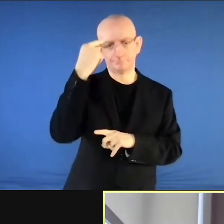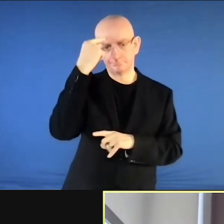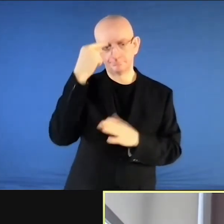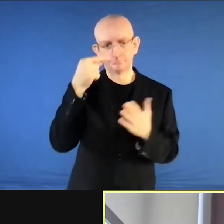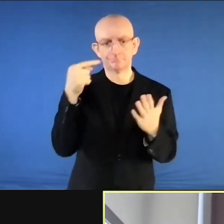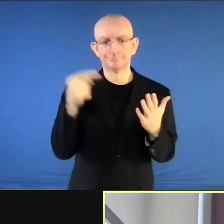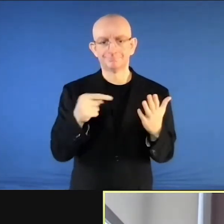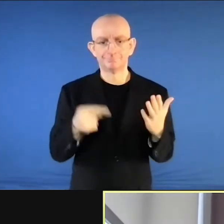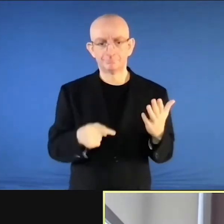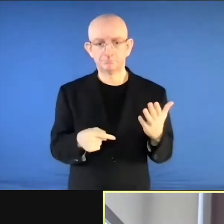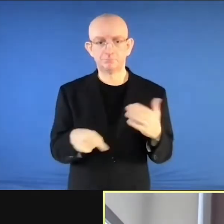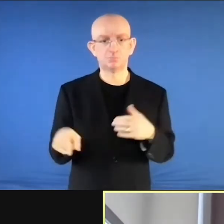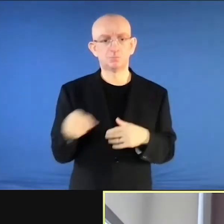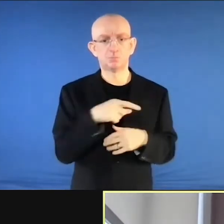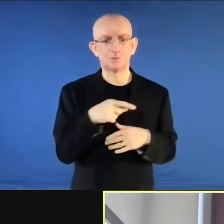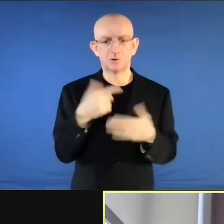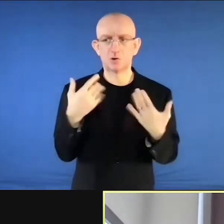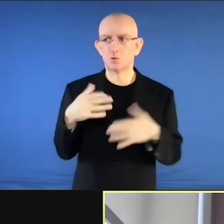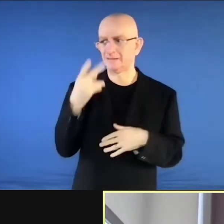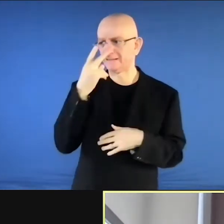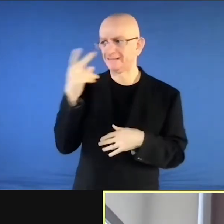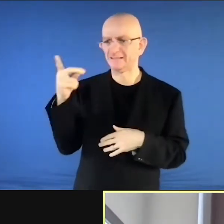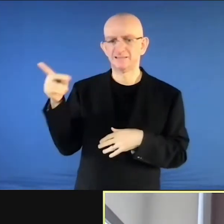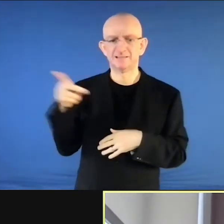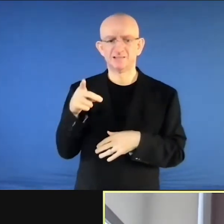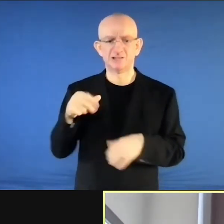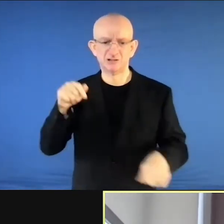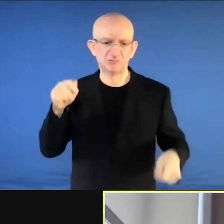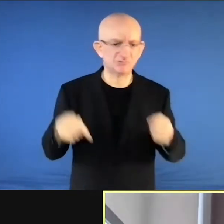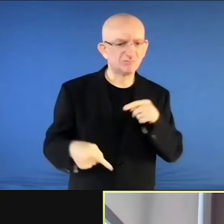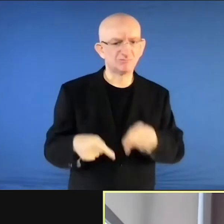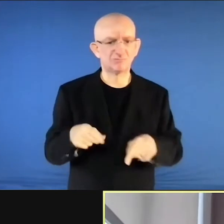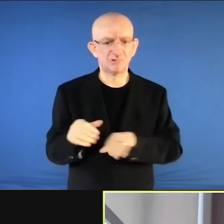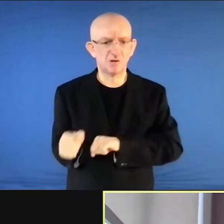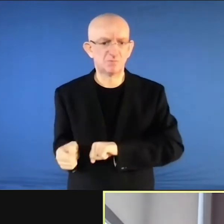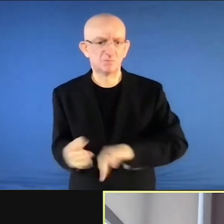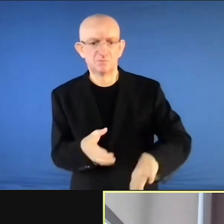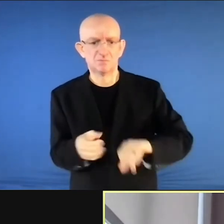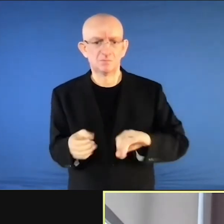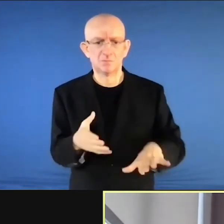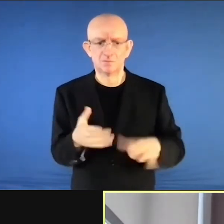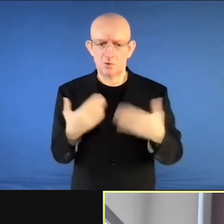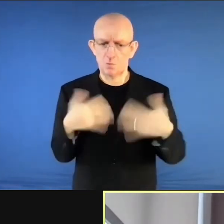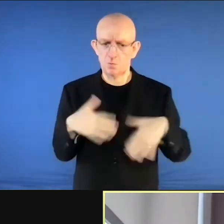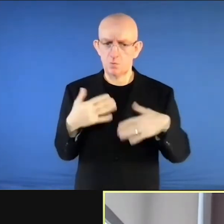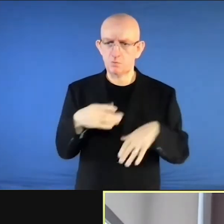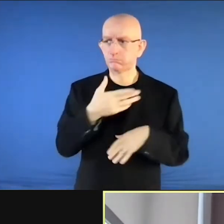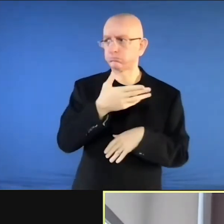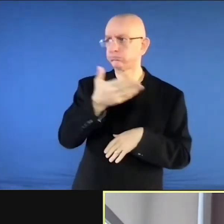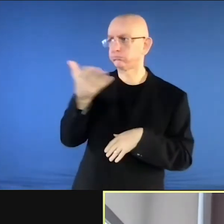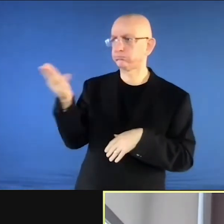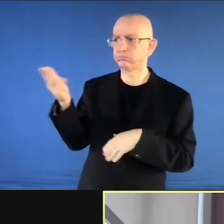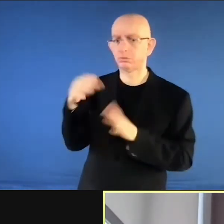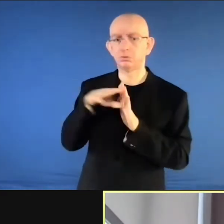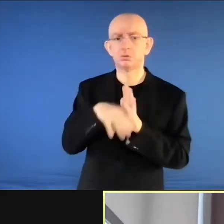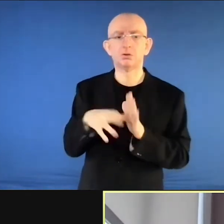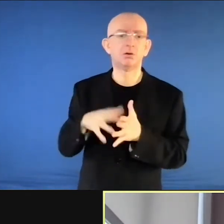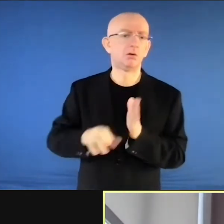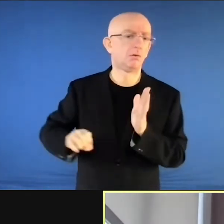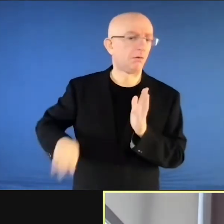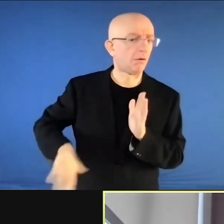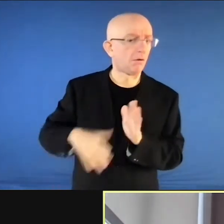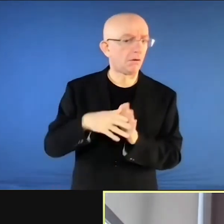the closure of potentially incriminating information, whereby research might put at risk the safety and